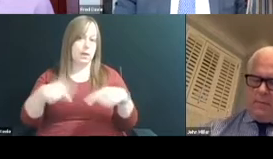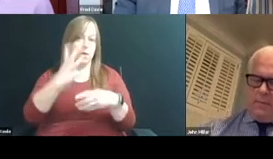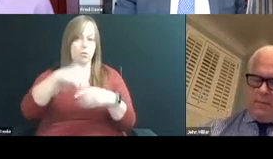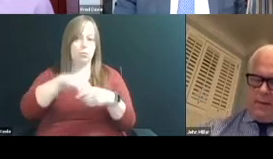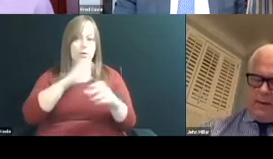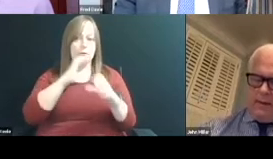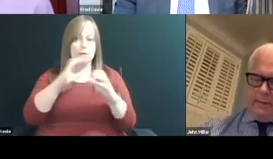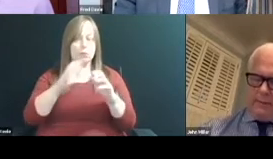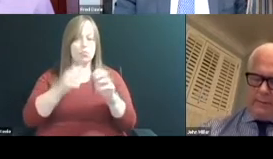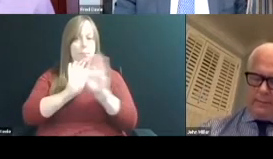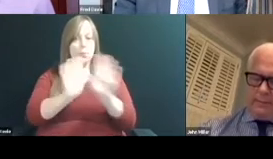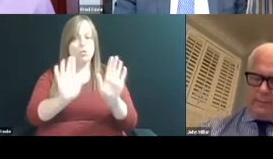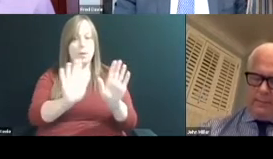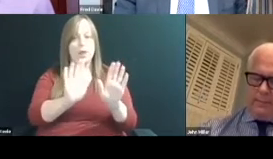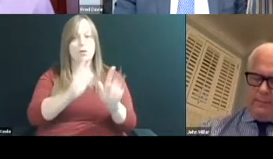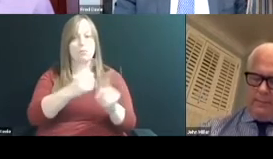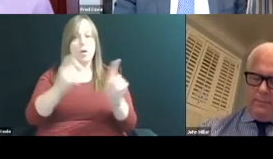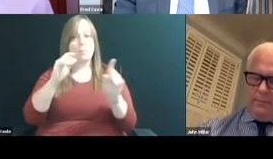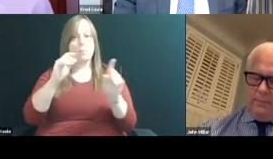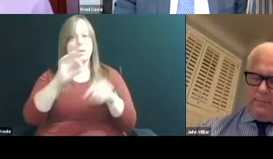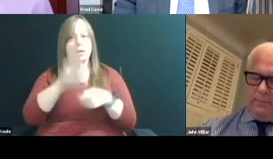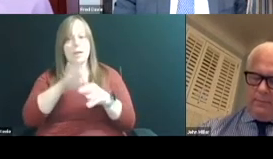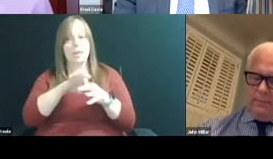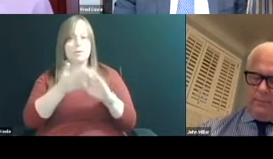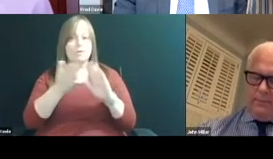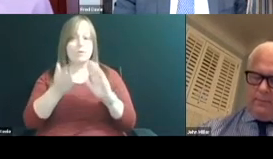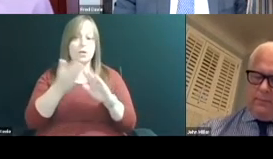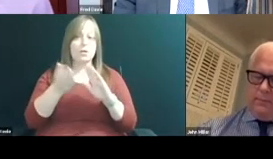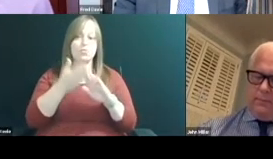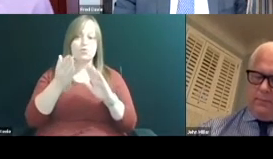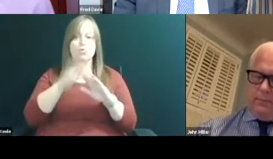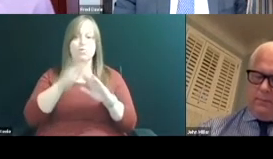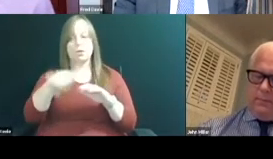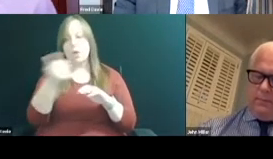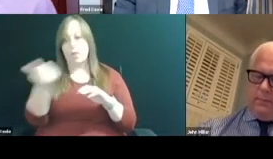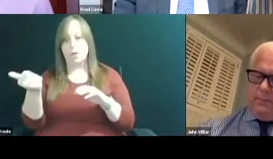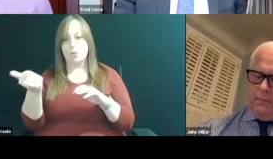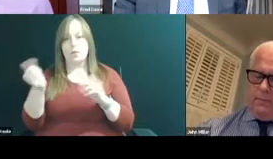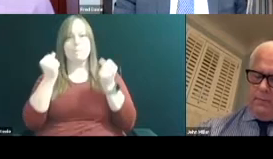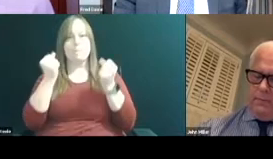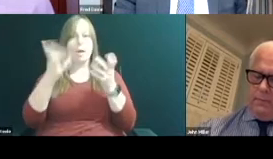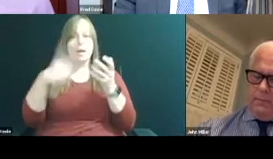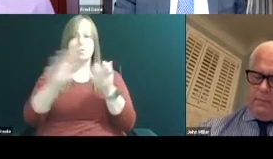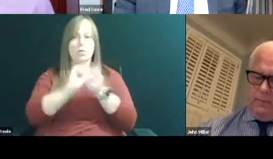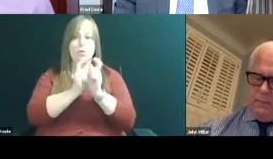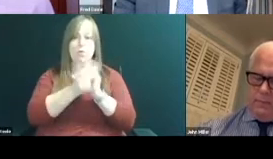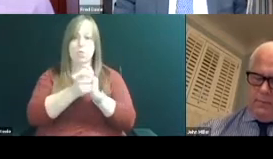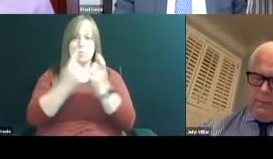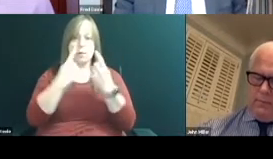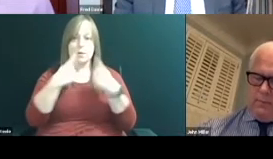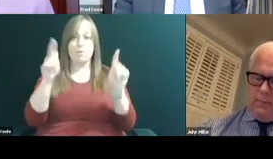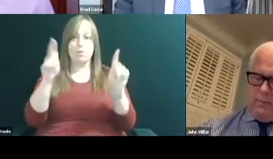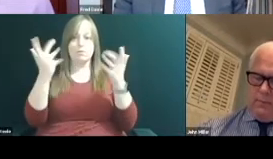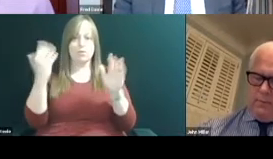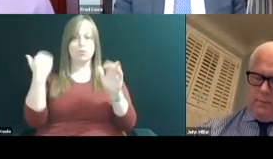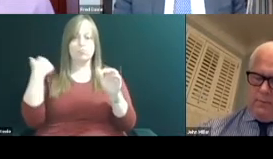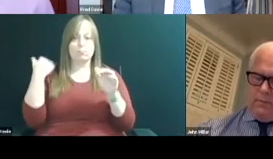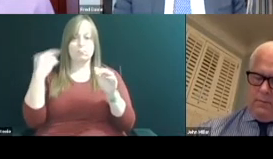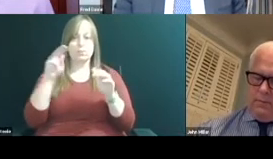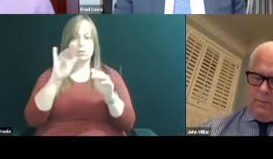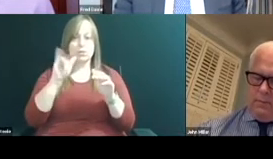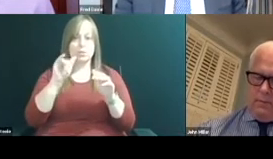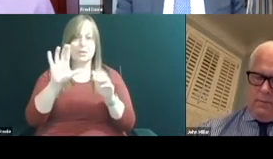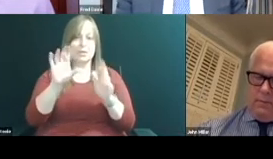some pushback from elected officials, police officials, and others. Many reforms have been announced and passed in New York City